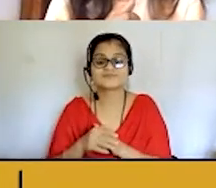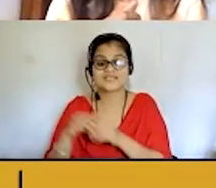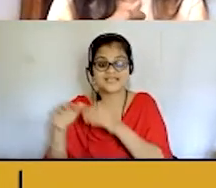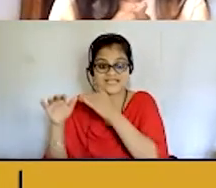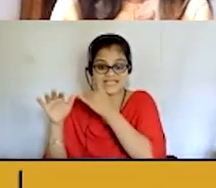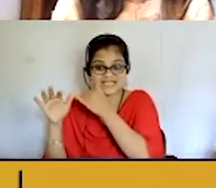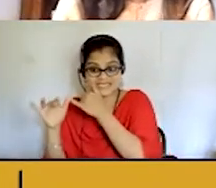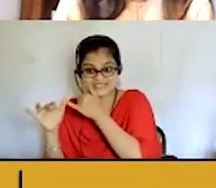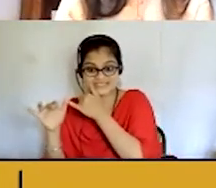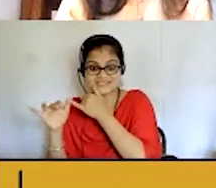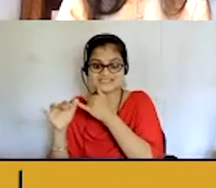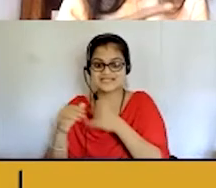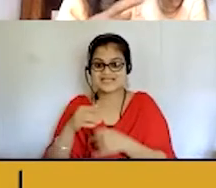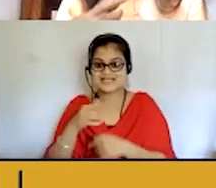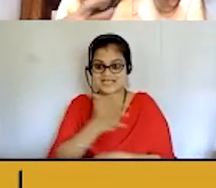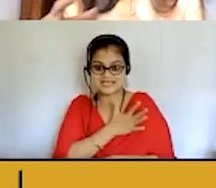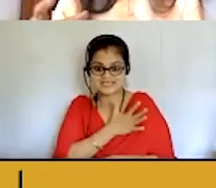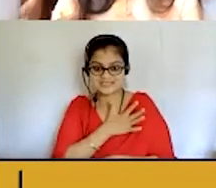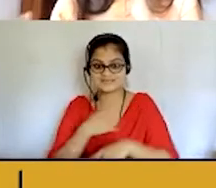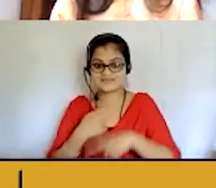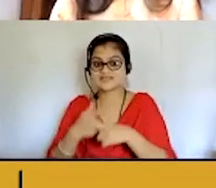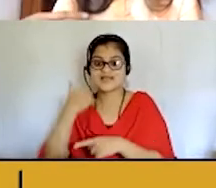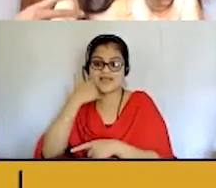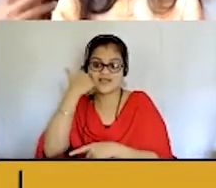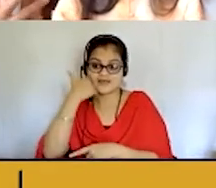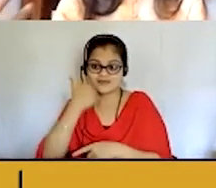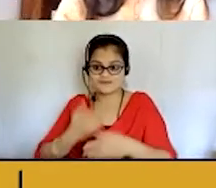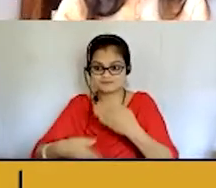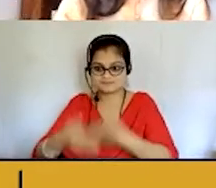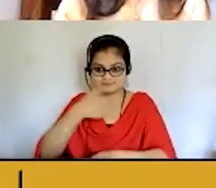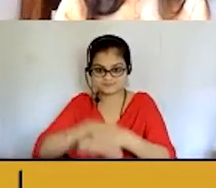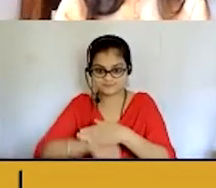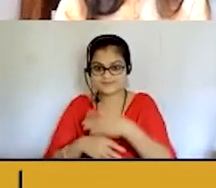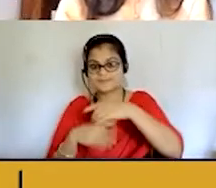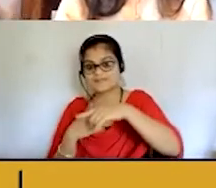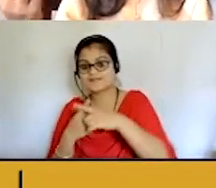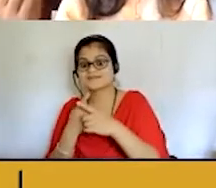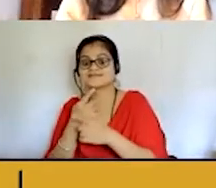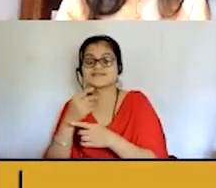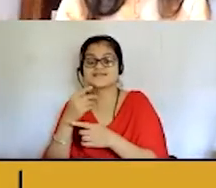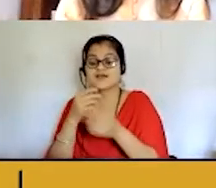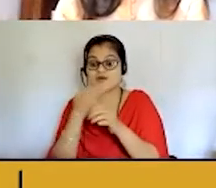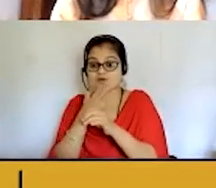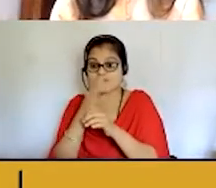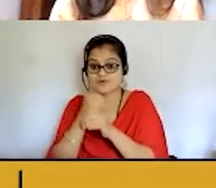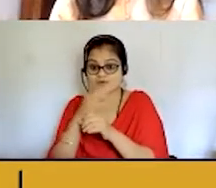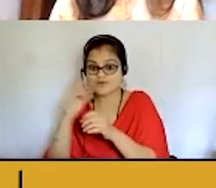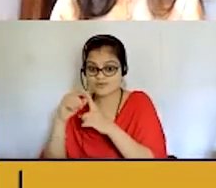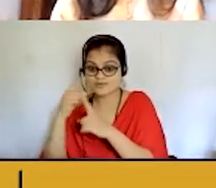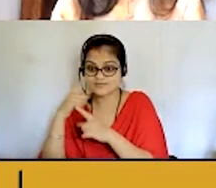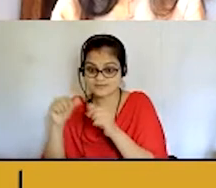green and yellow dhoti, along with gopis dressed in colorful saris set against a palatial